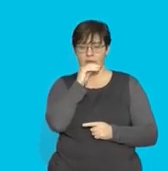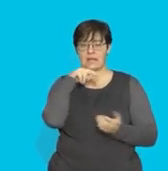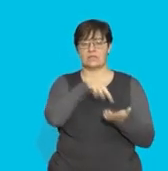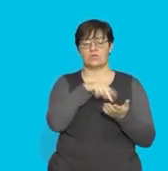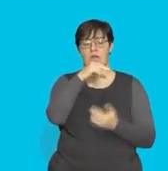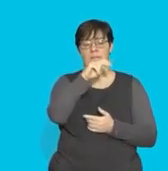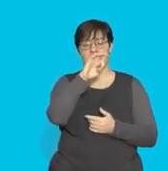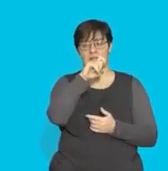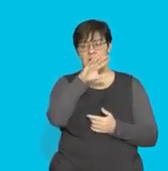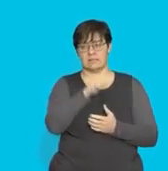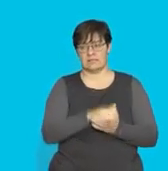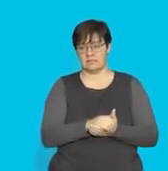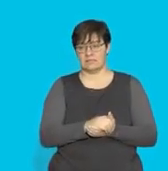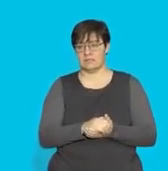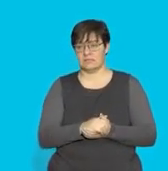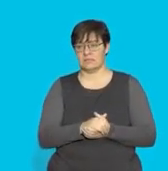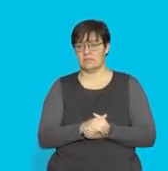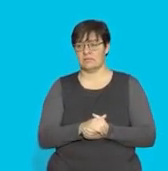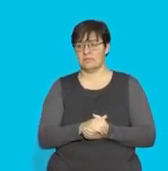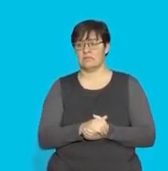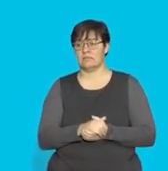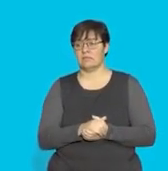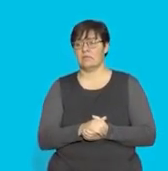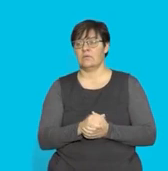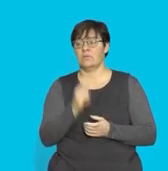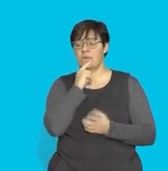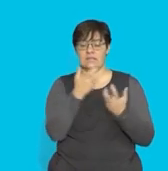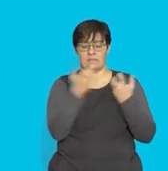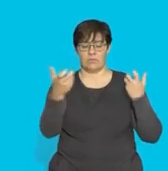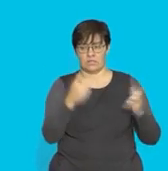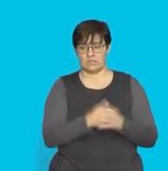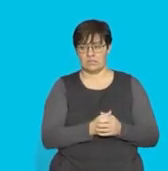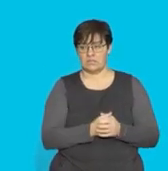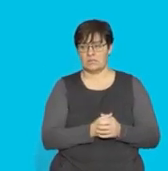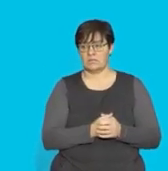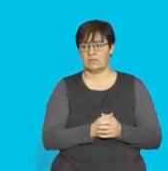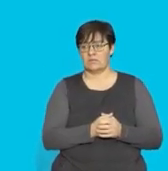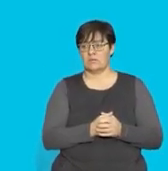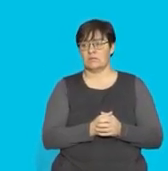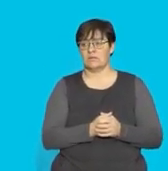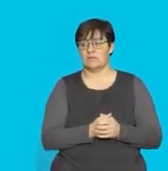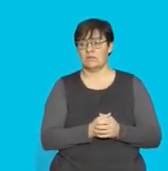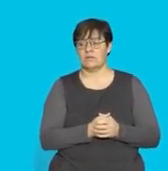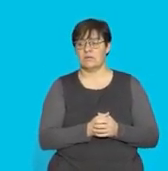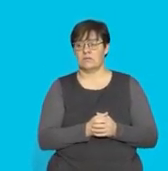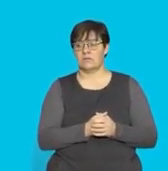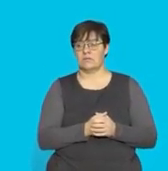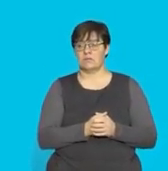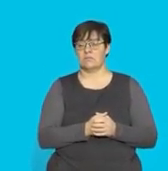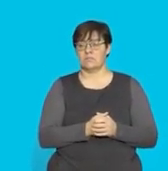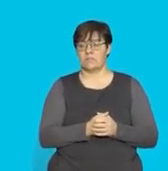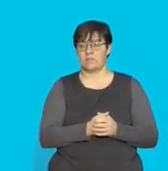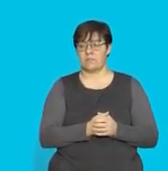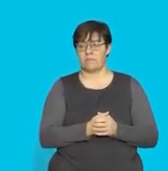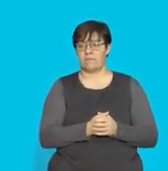that these are standalone gametes that are haploid. So essentially what we're doing is we're separating out the alleles